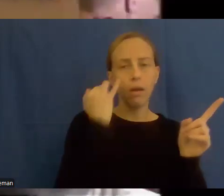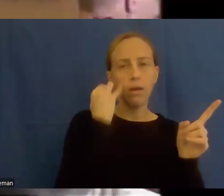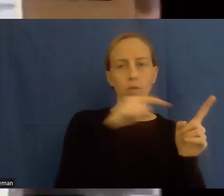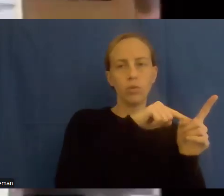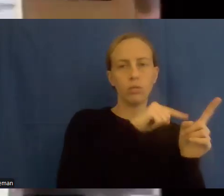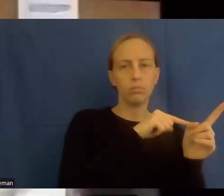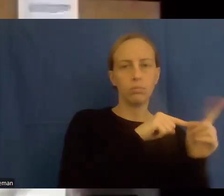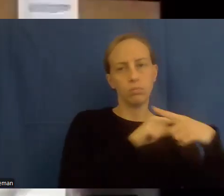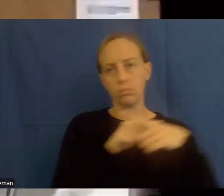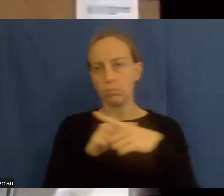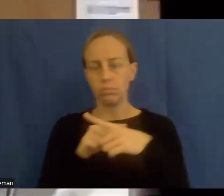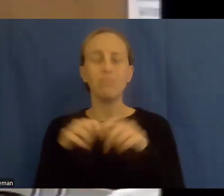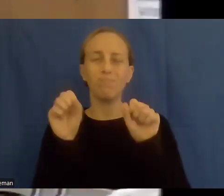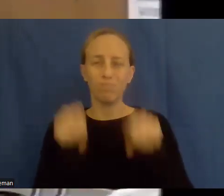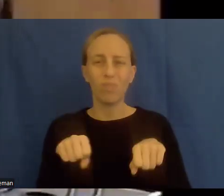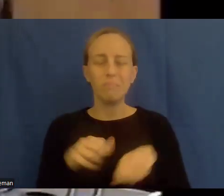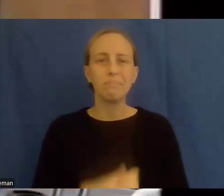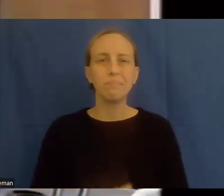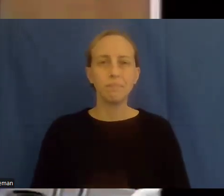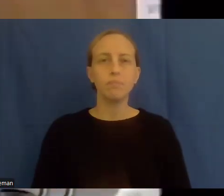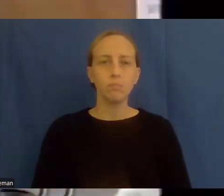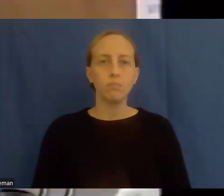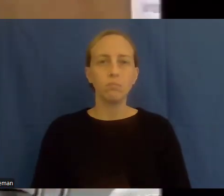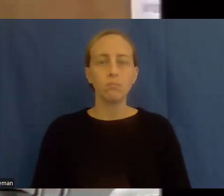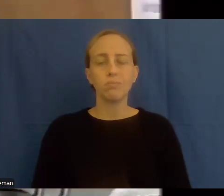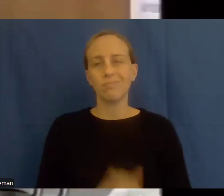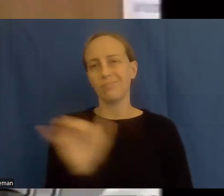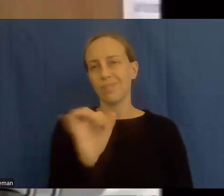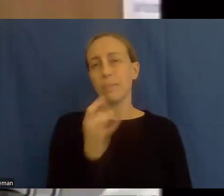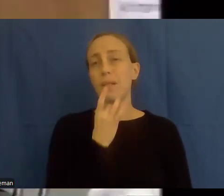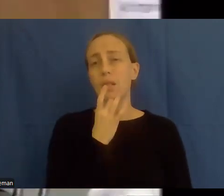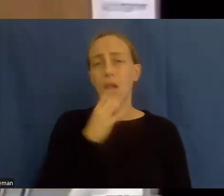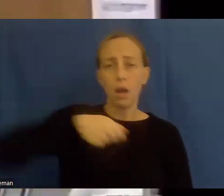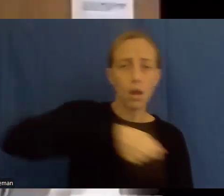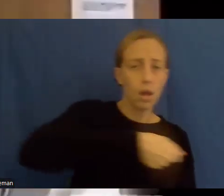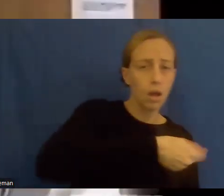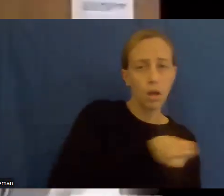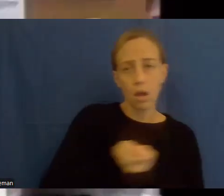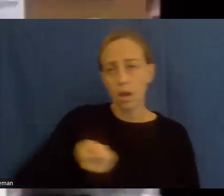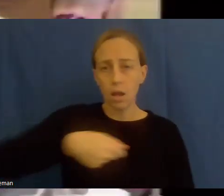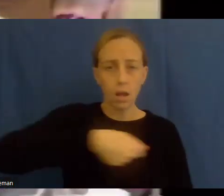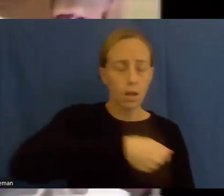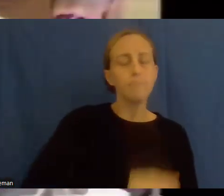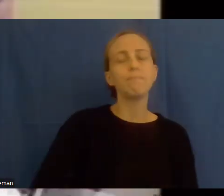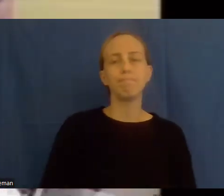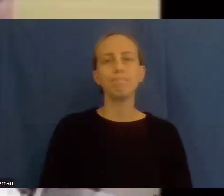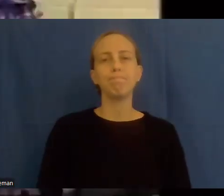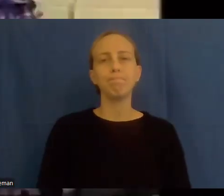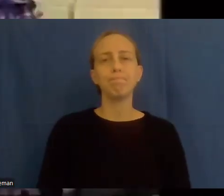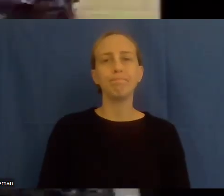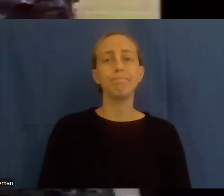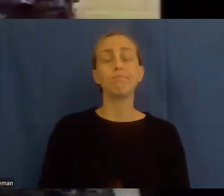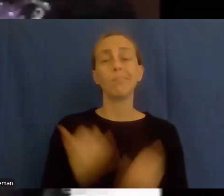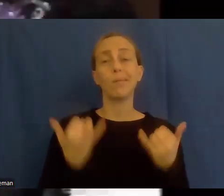away from it, or you can take your flashlights and chase them all sorts of directions. Now, another thing too